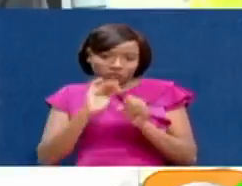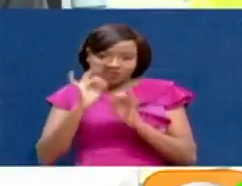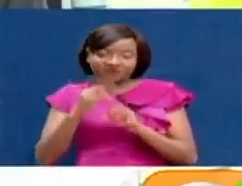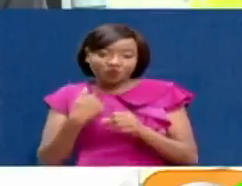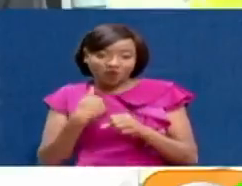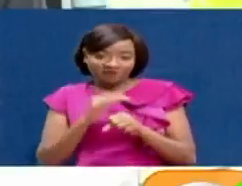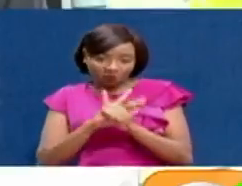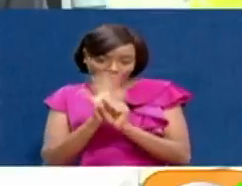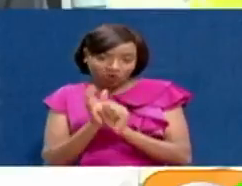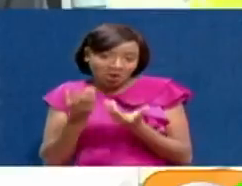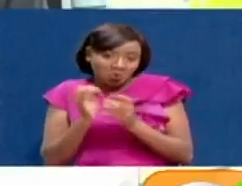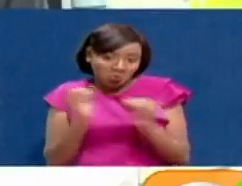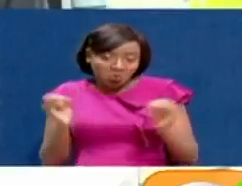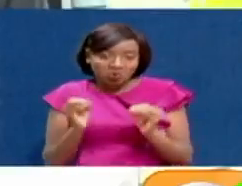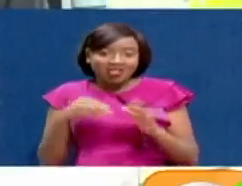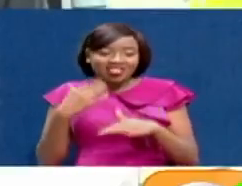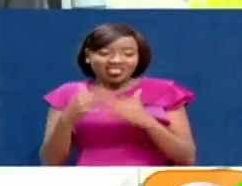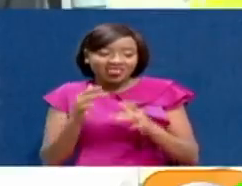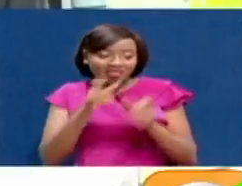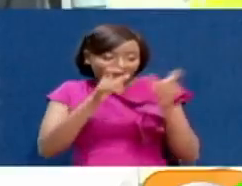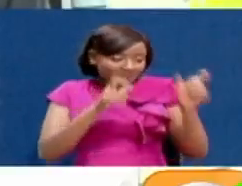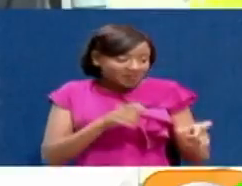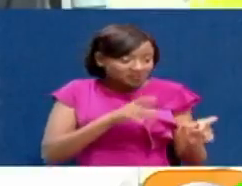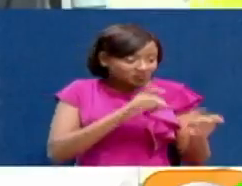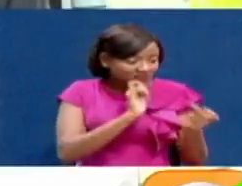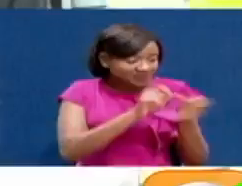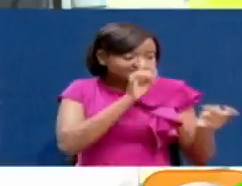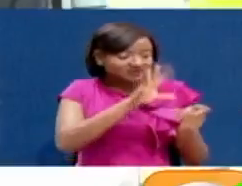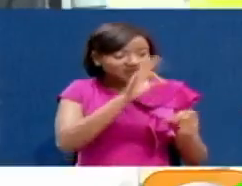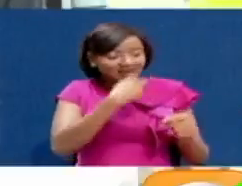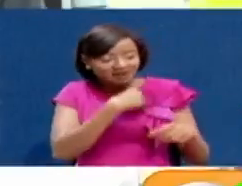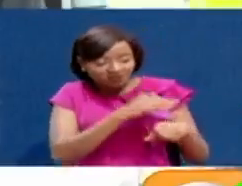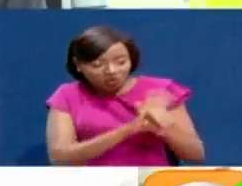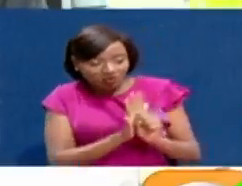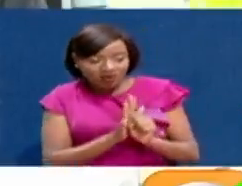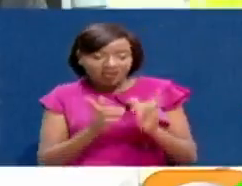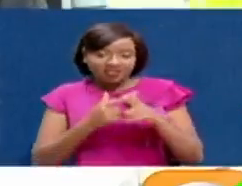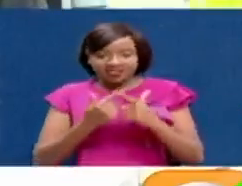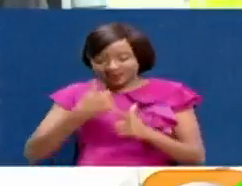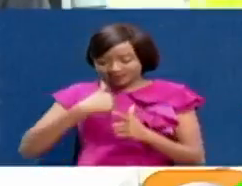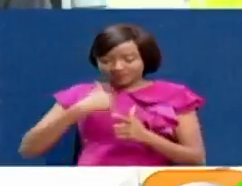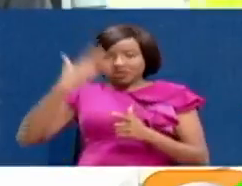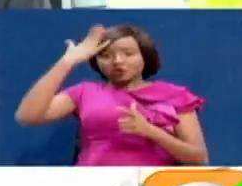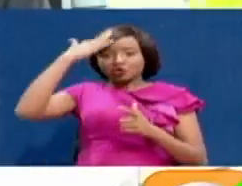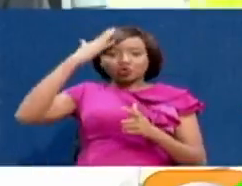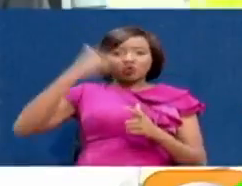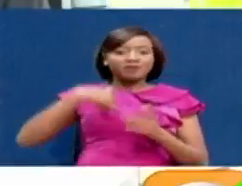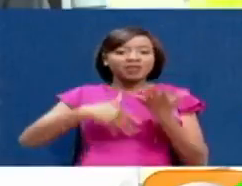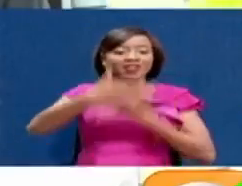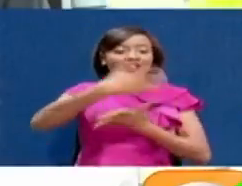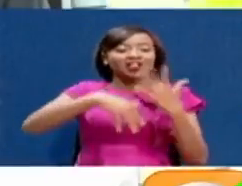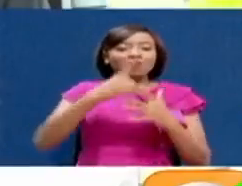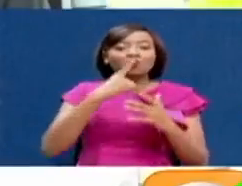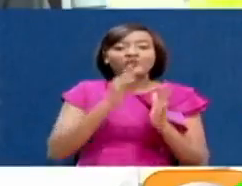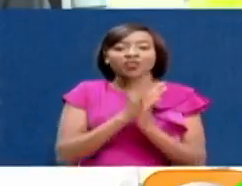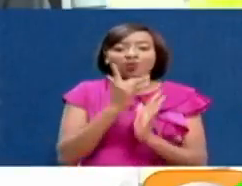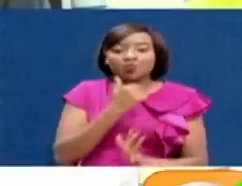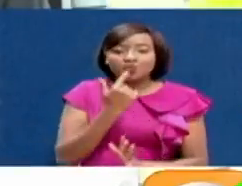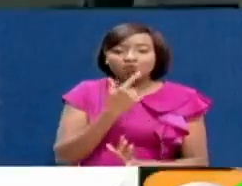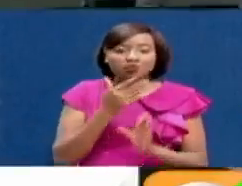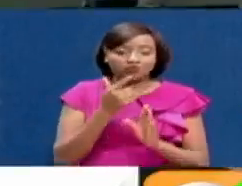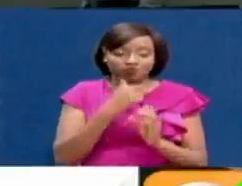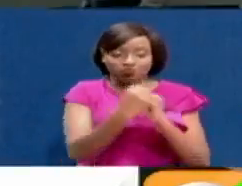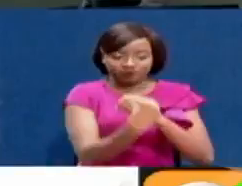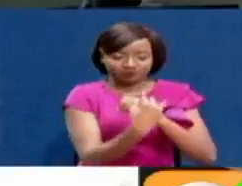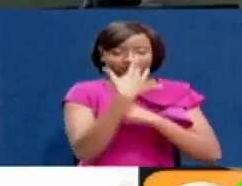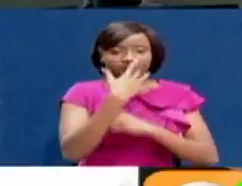later tests positive, then the app is able to tell who are the people you have been in contact with in the recent past.